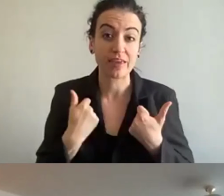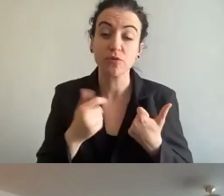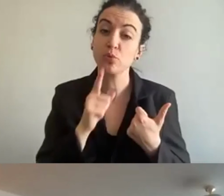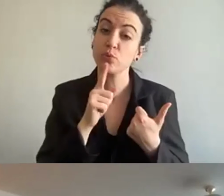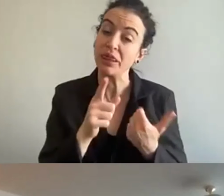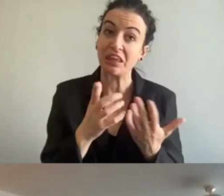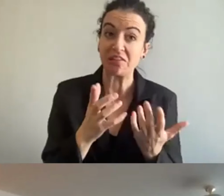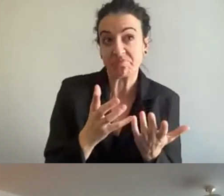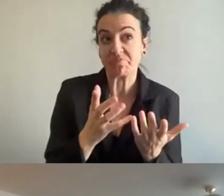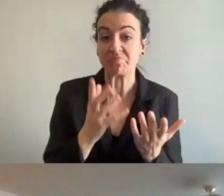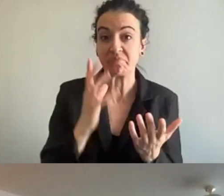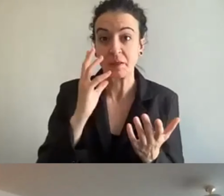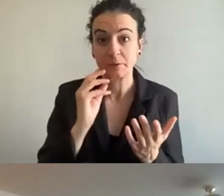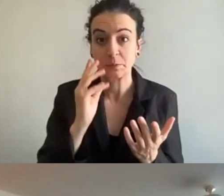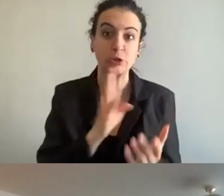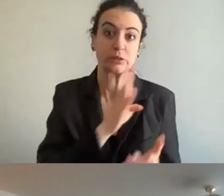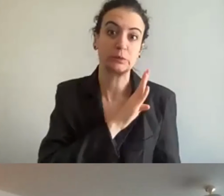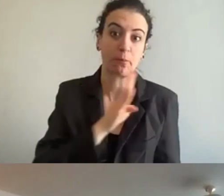Yeah, good point.